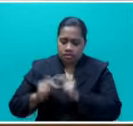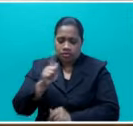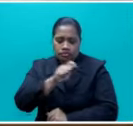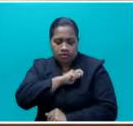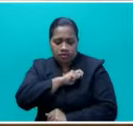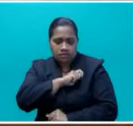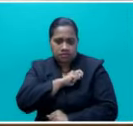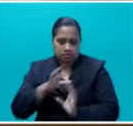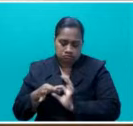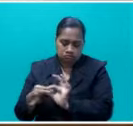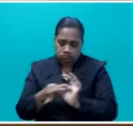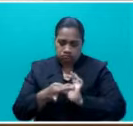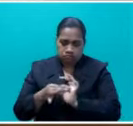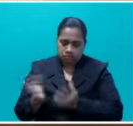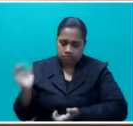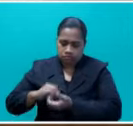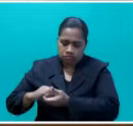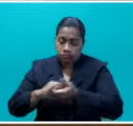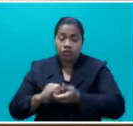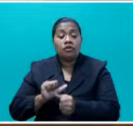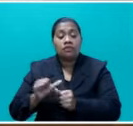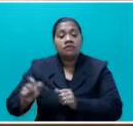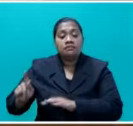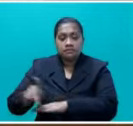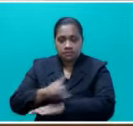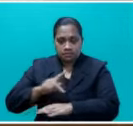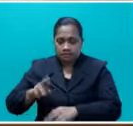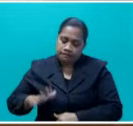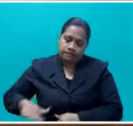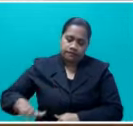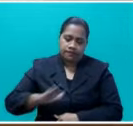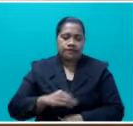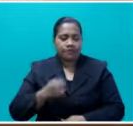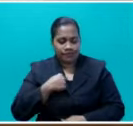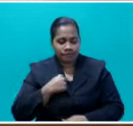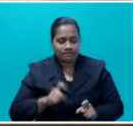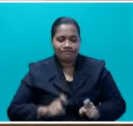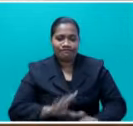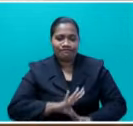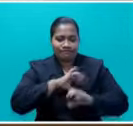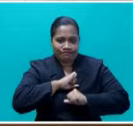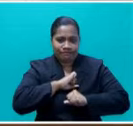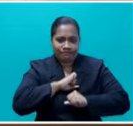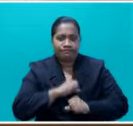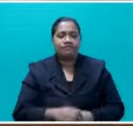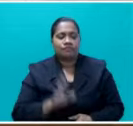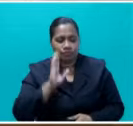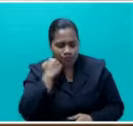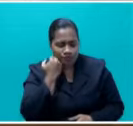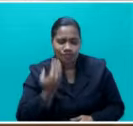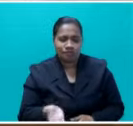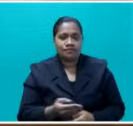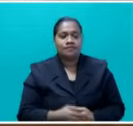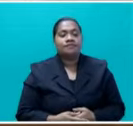commitment for a better Pacific for all. I remain confident, Mr. Speaker. I remain confident that as always,